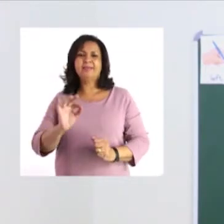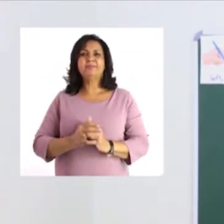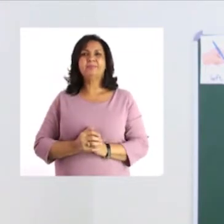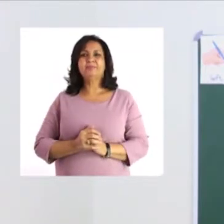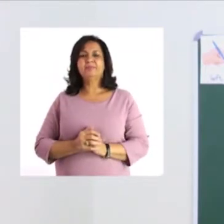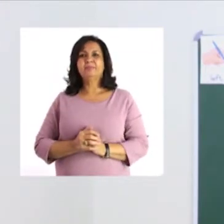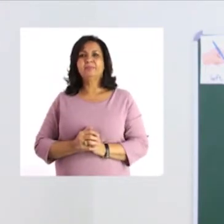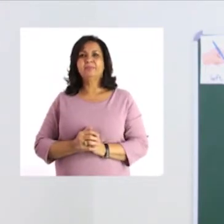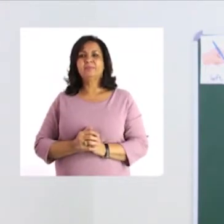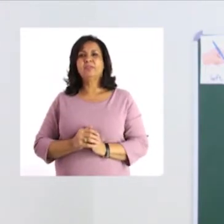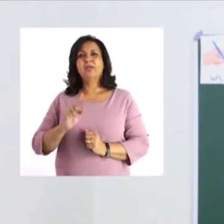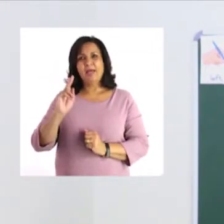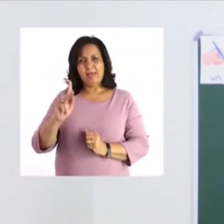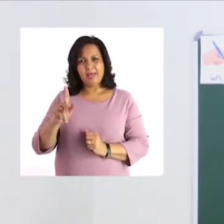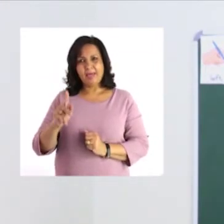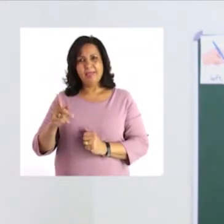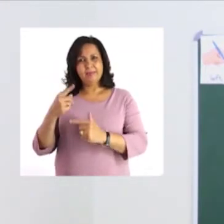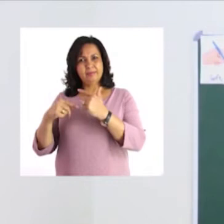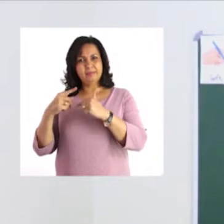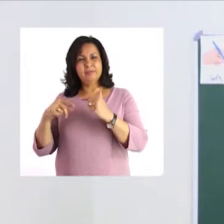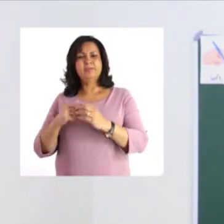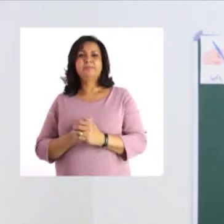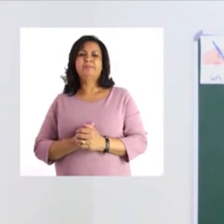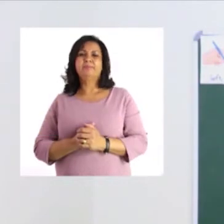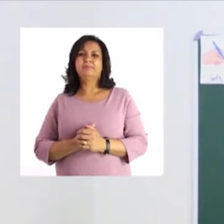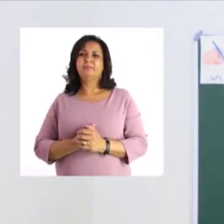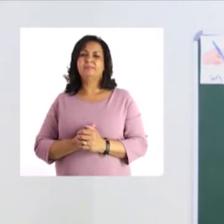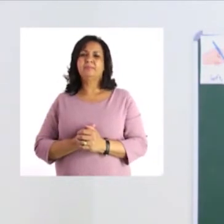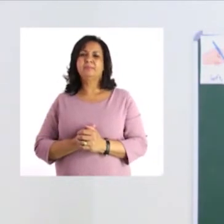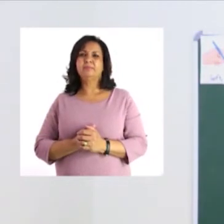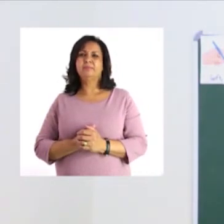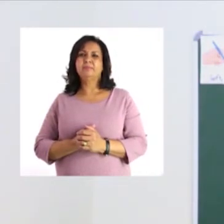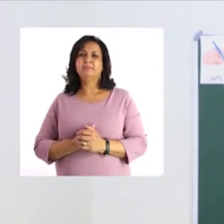more demonstration to see if you remember. Let's see.